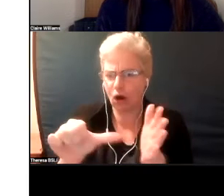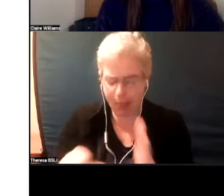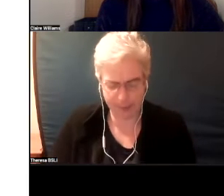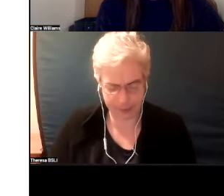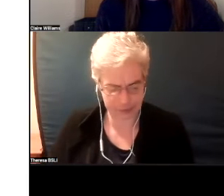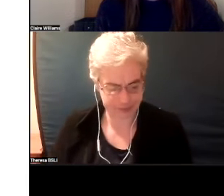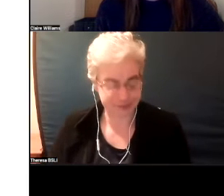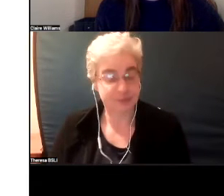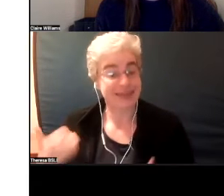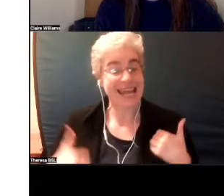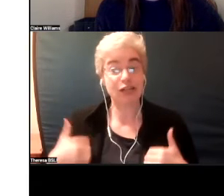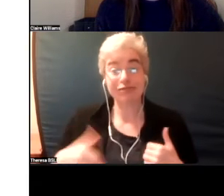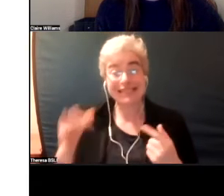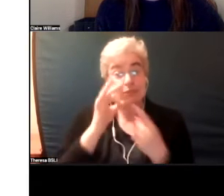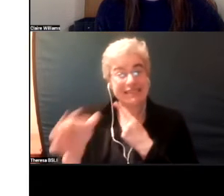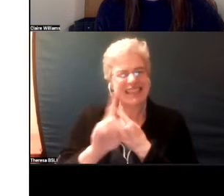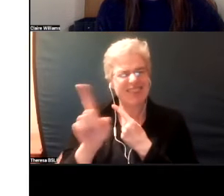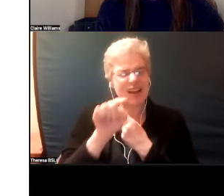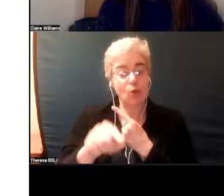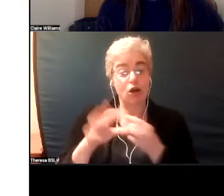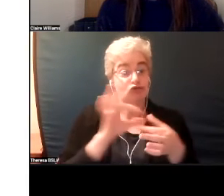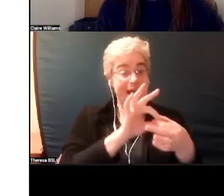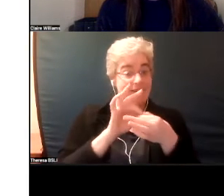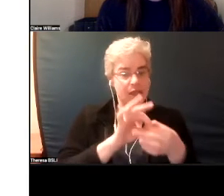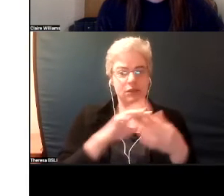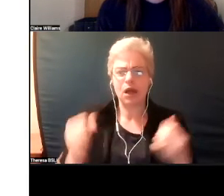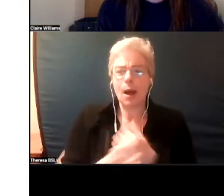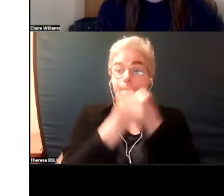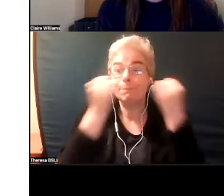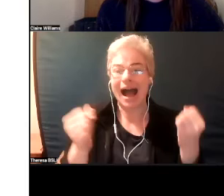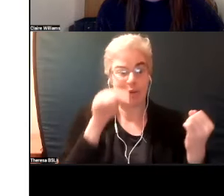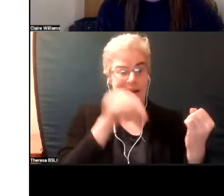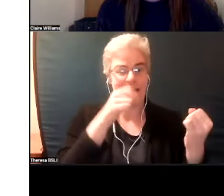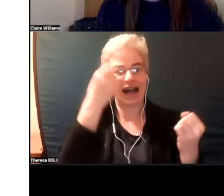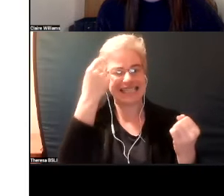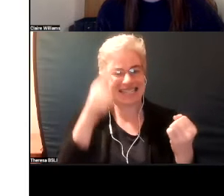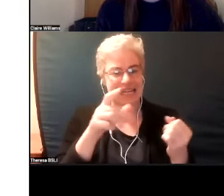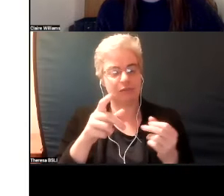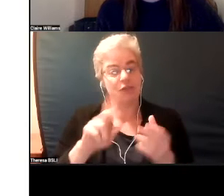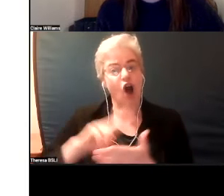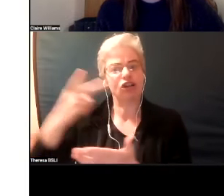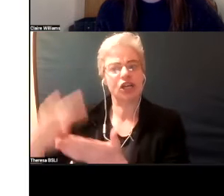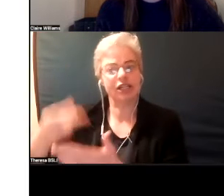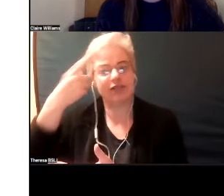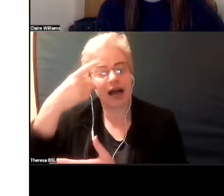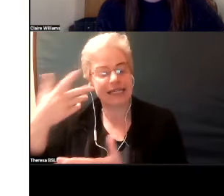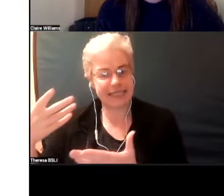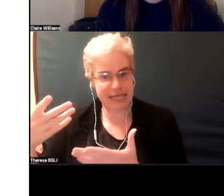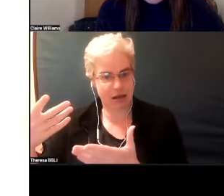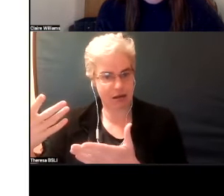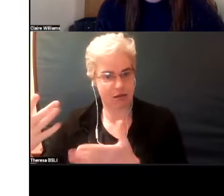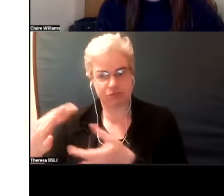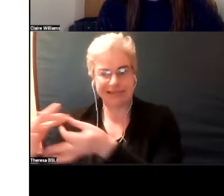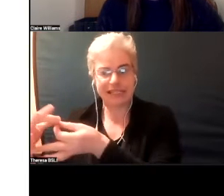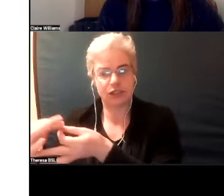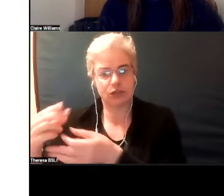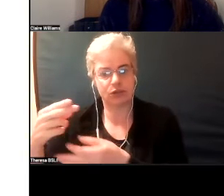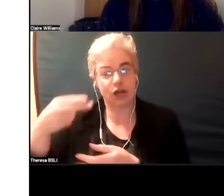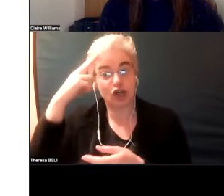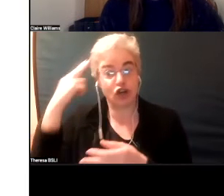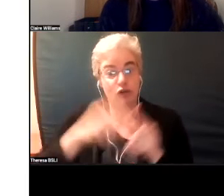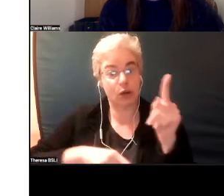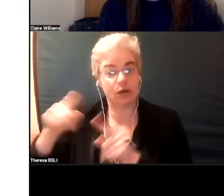And the interesting and specifically relevant to the power idea is the alternative idea that corresponds to neurodiversity, which is that